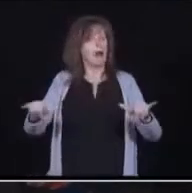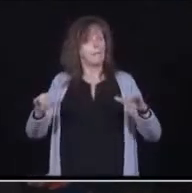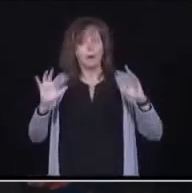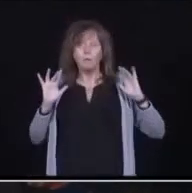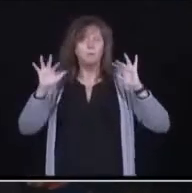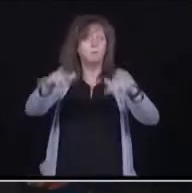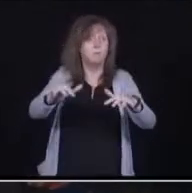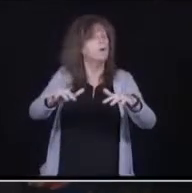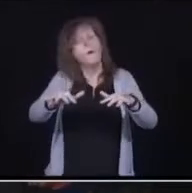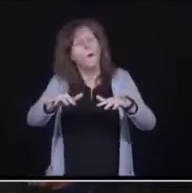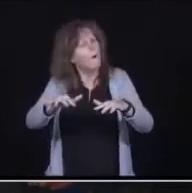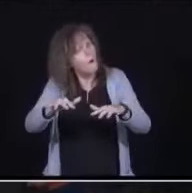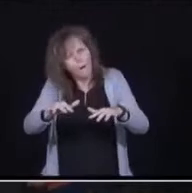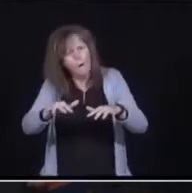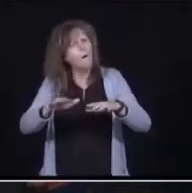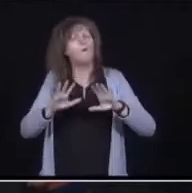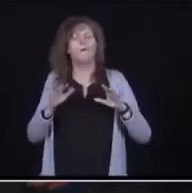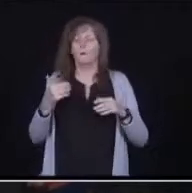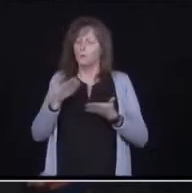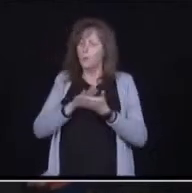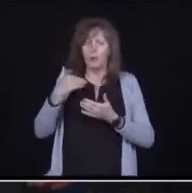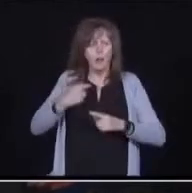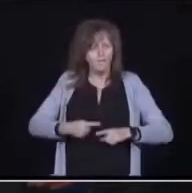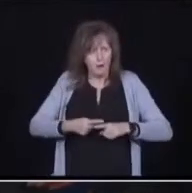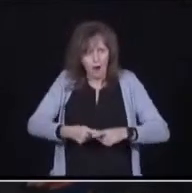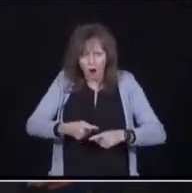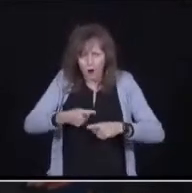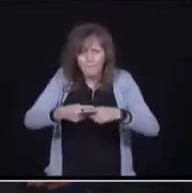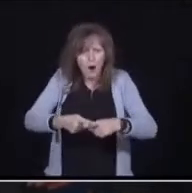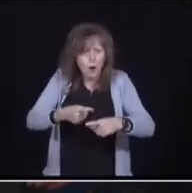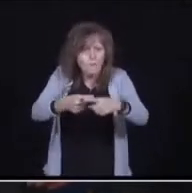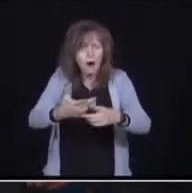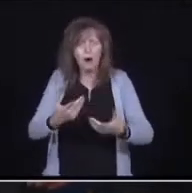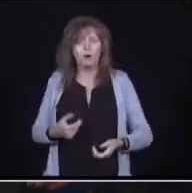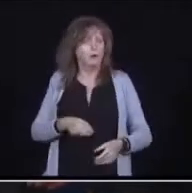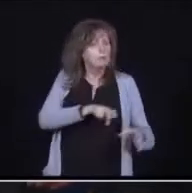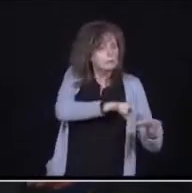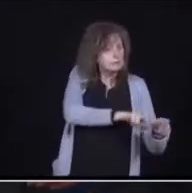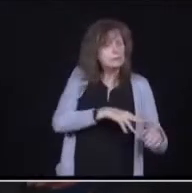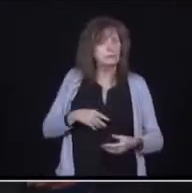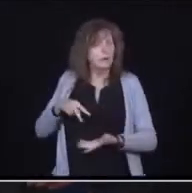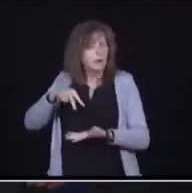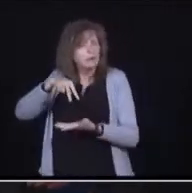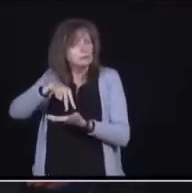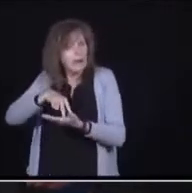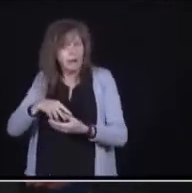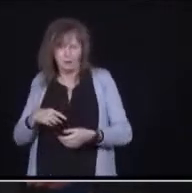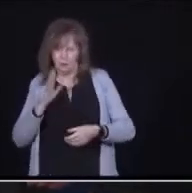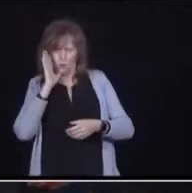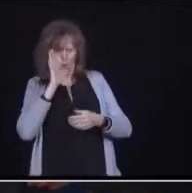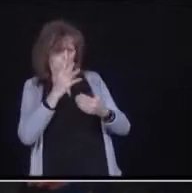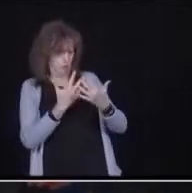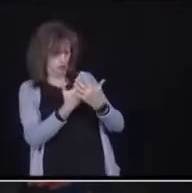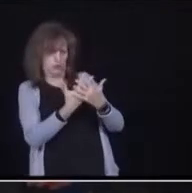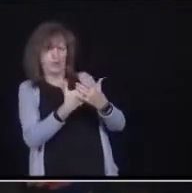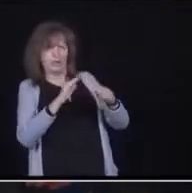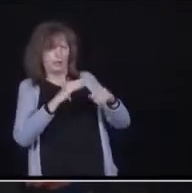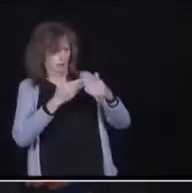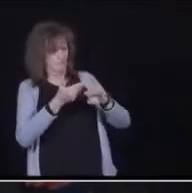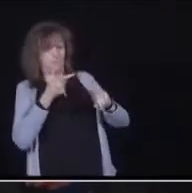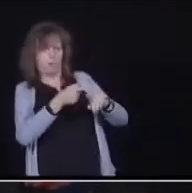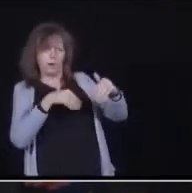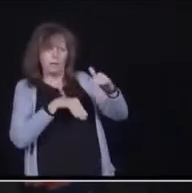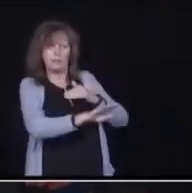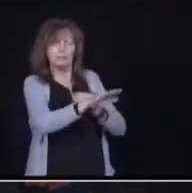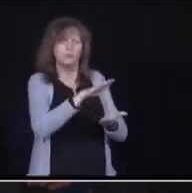reduce contact. We've increased hand hygiene routines. We require screening before entering schools and ongoing work to improve air quality. We're